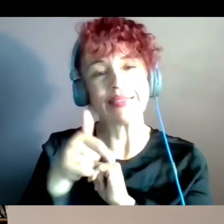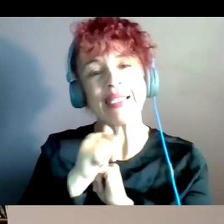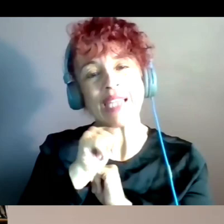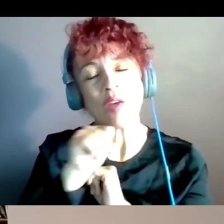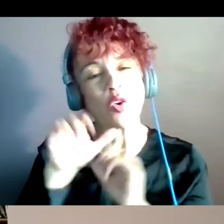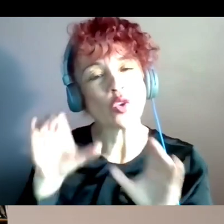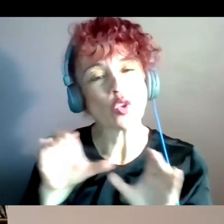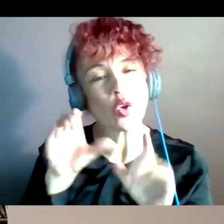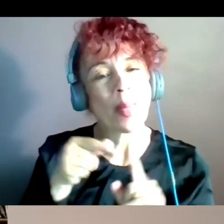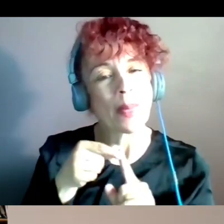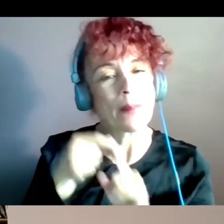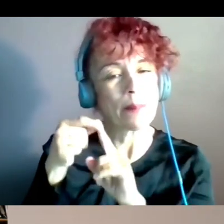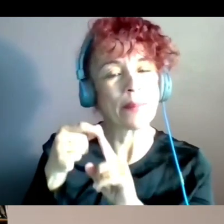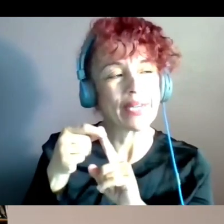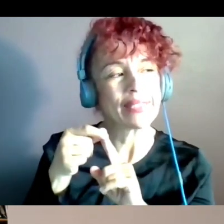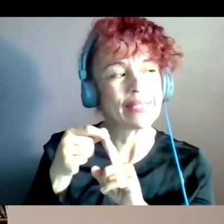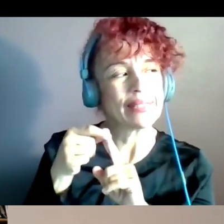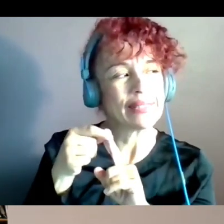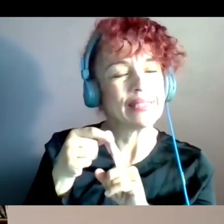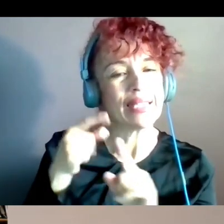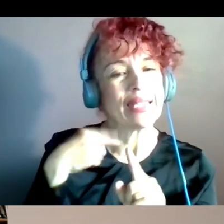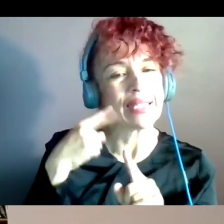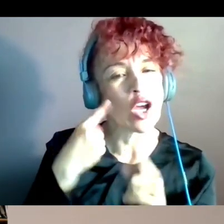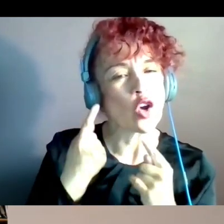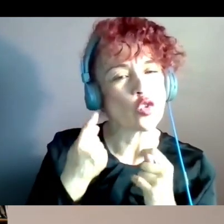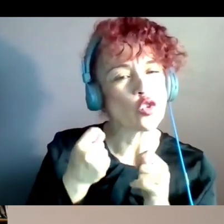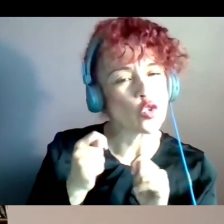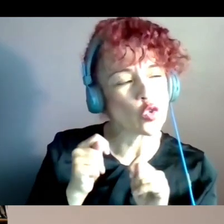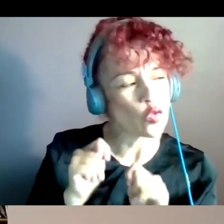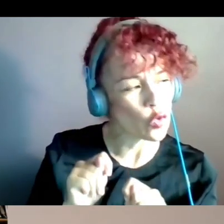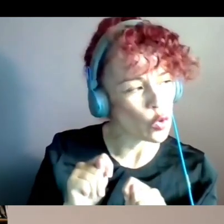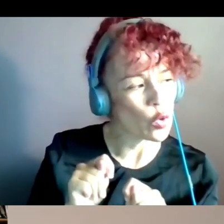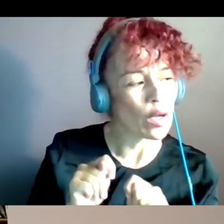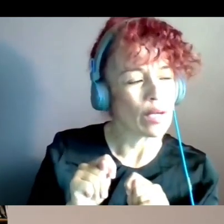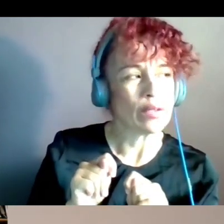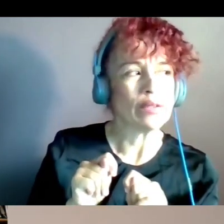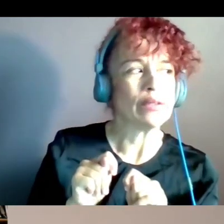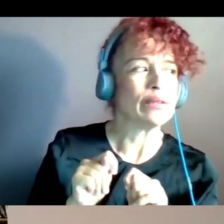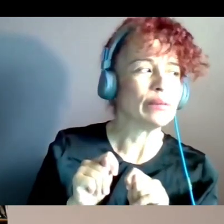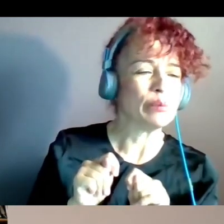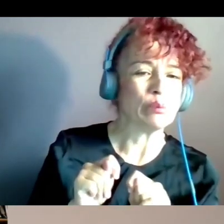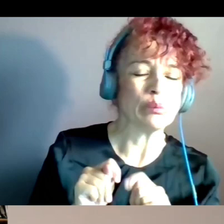anything particularly intricate. I was just trying to achieve a flat surface.